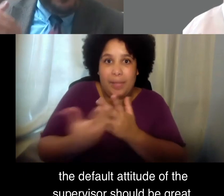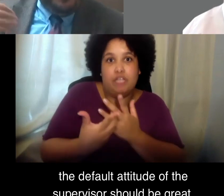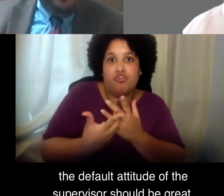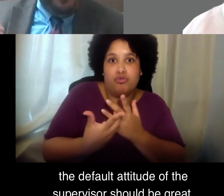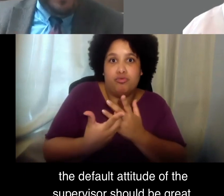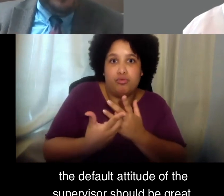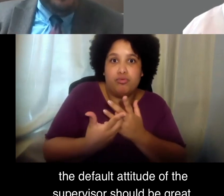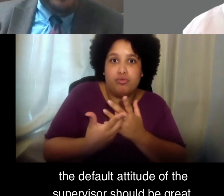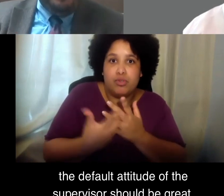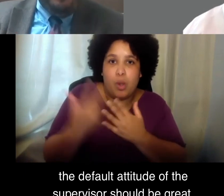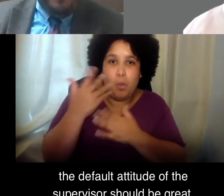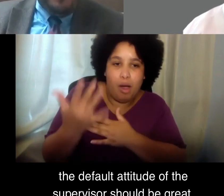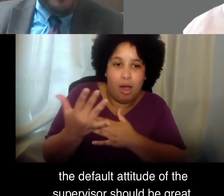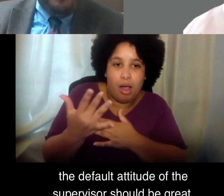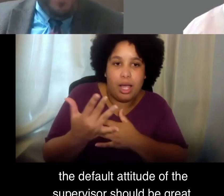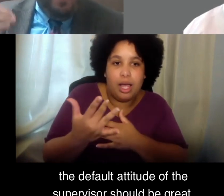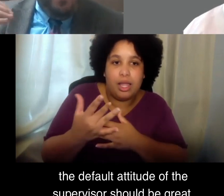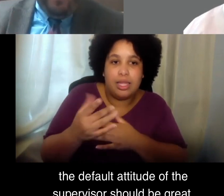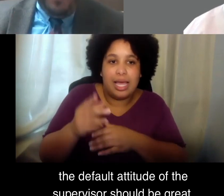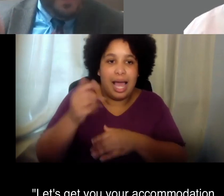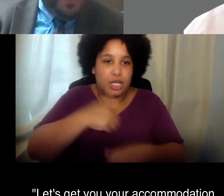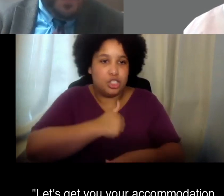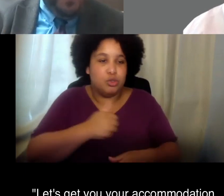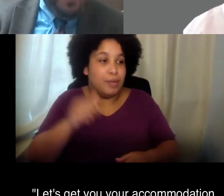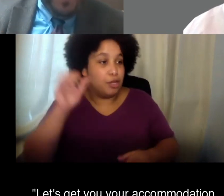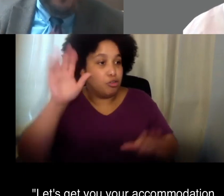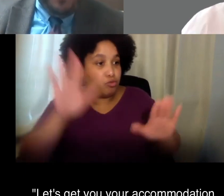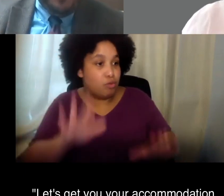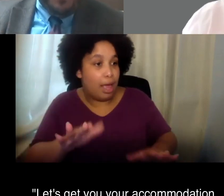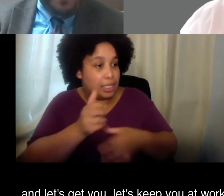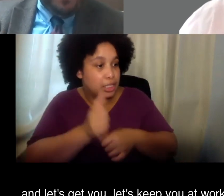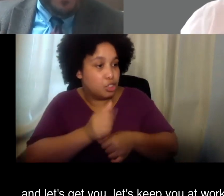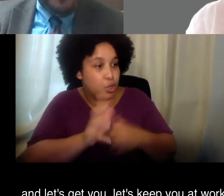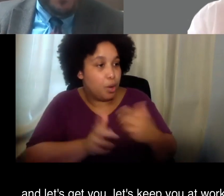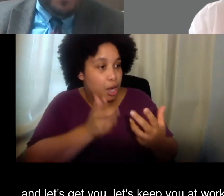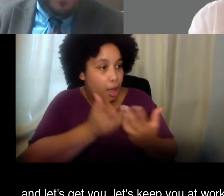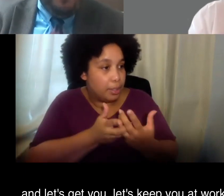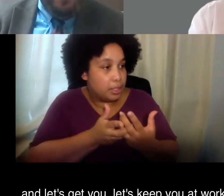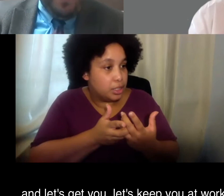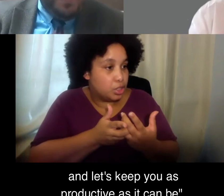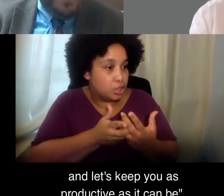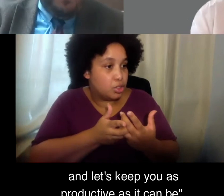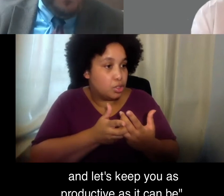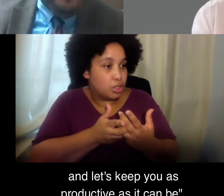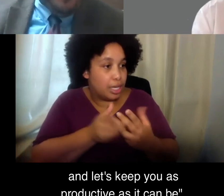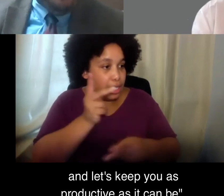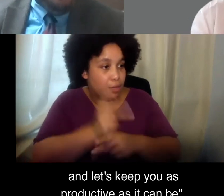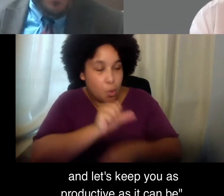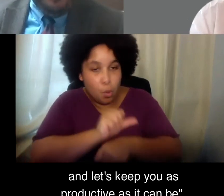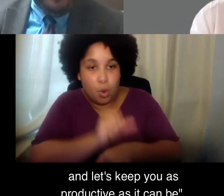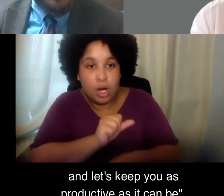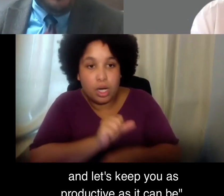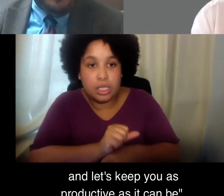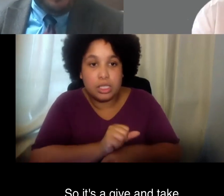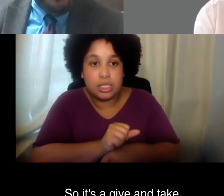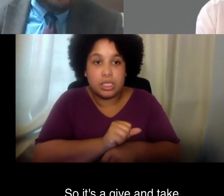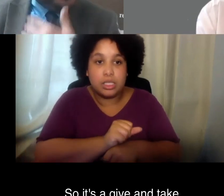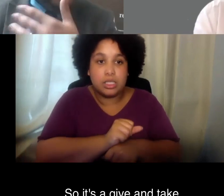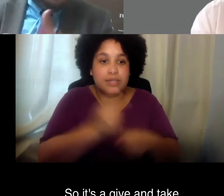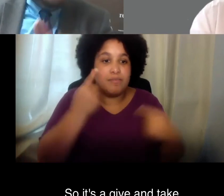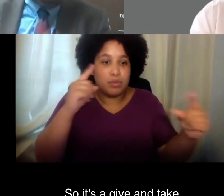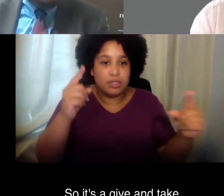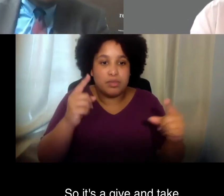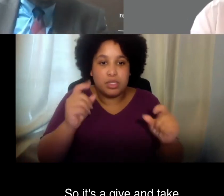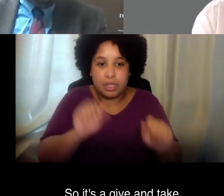The default attitude of the supervisor should be, great, let's get you your accommodation and let's keep you at work and let's keep you as productive as it can be. So it's